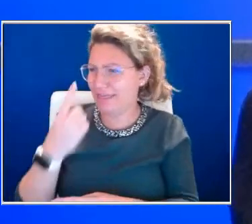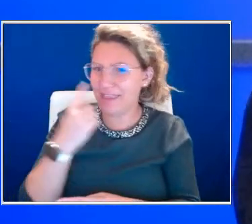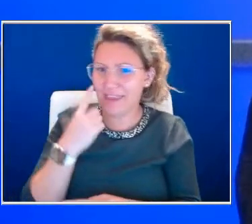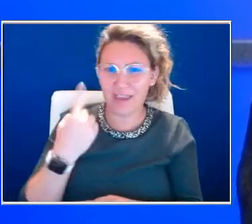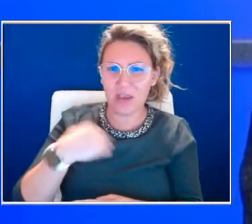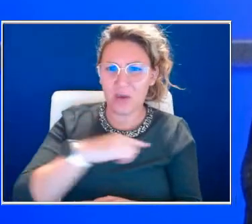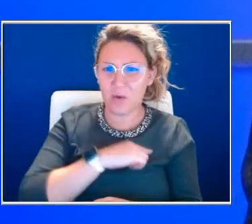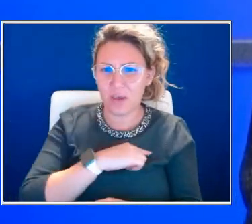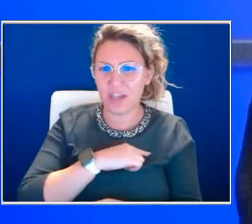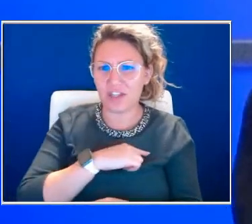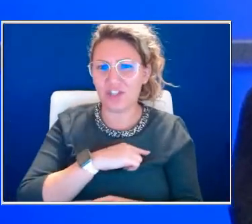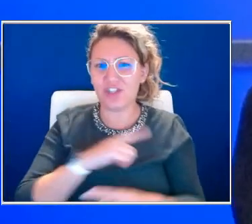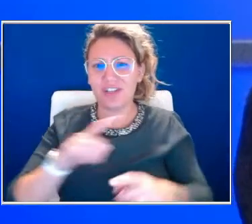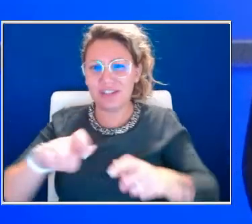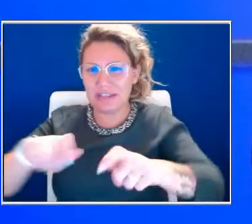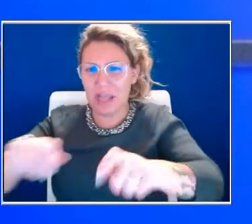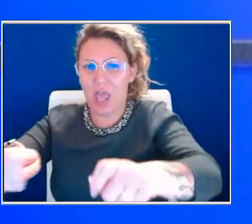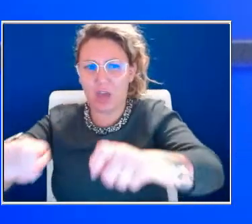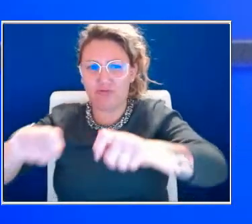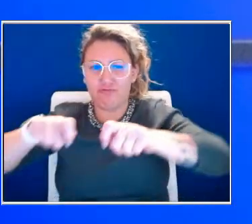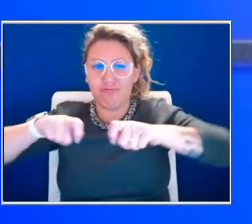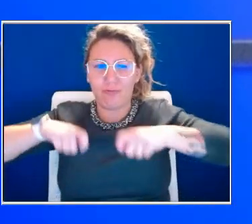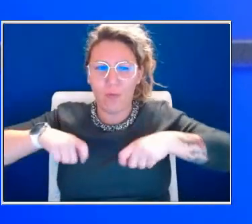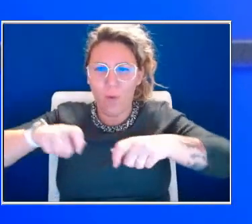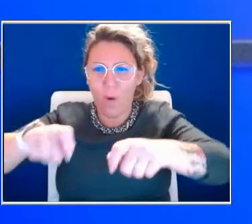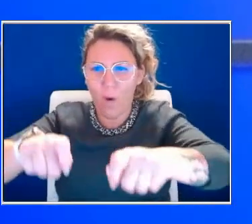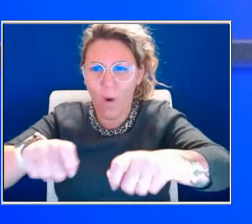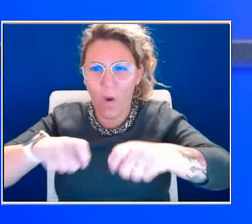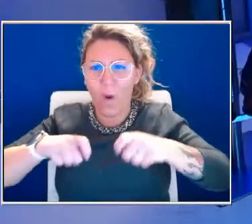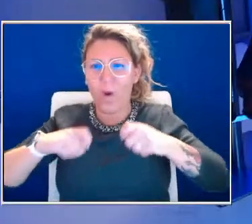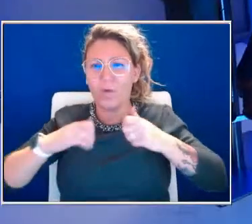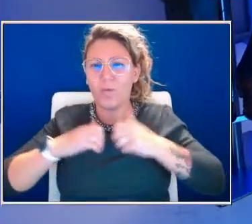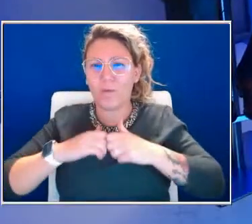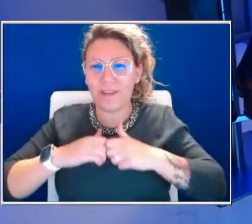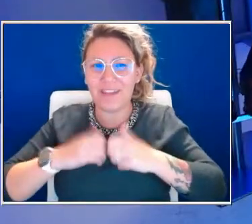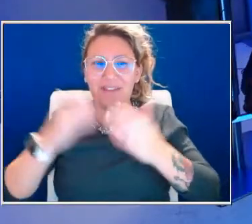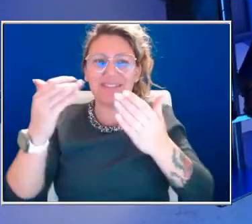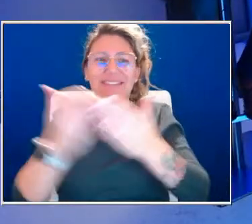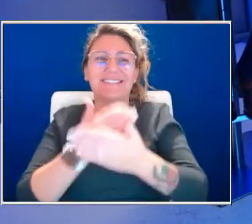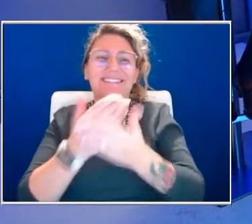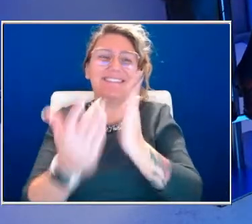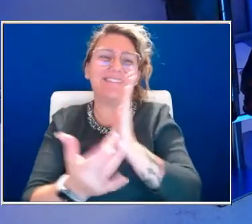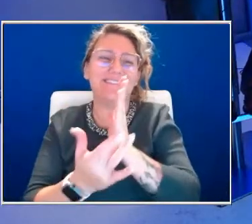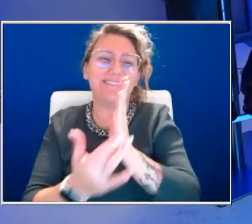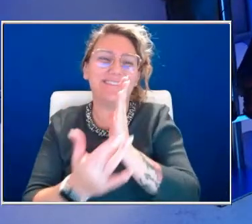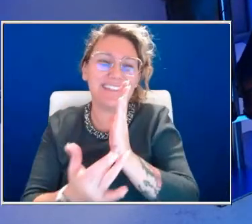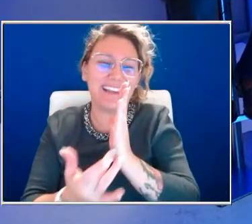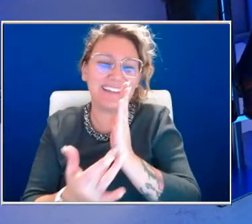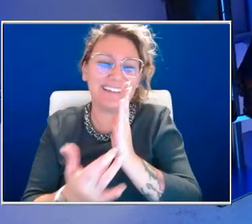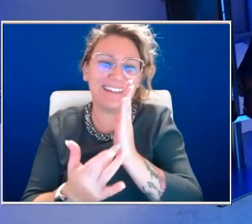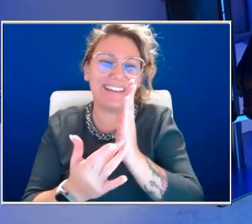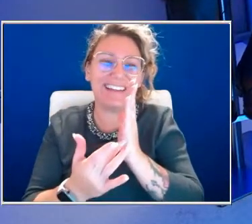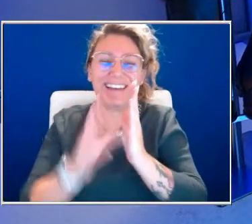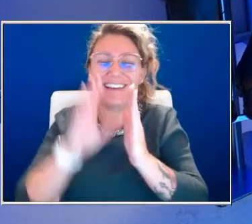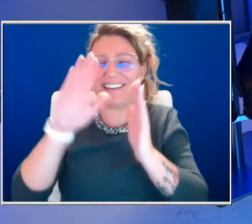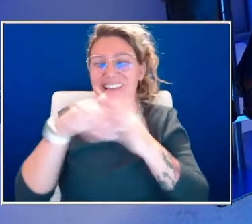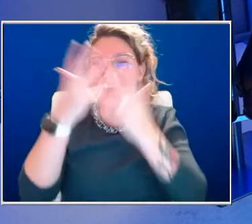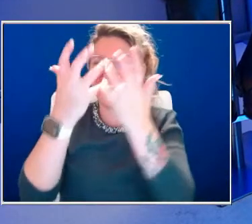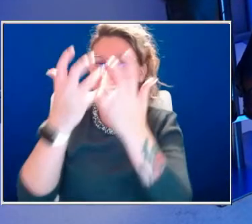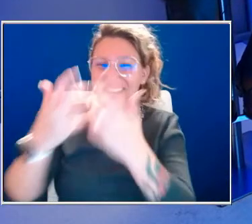it with the roller. You got a new technique. Yeah, so it all worked out. Love it.